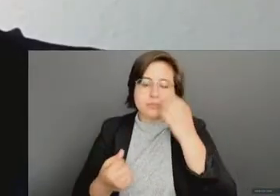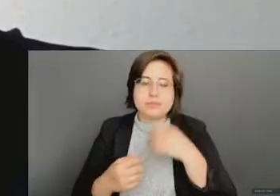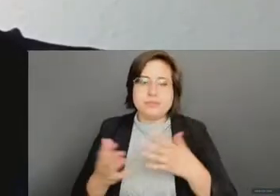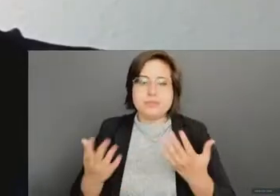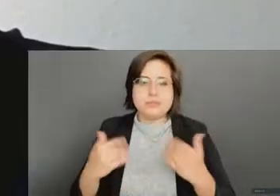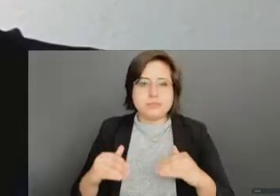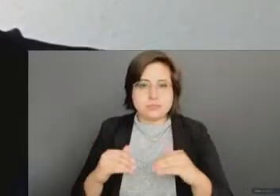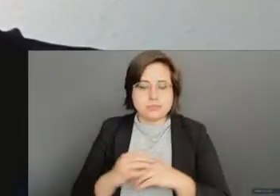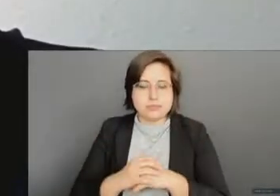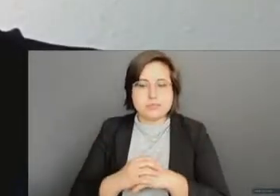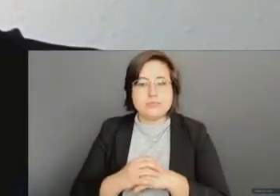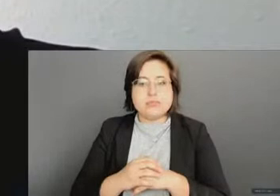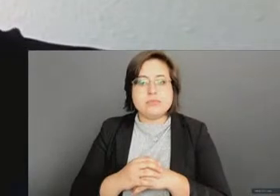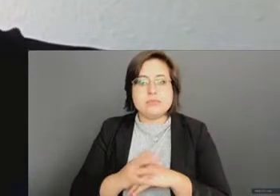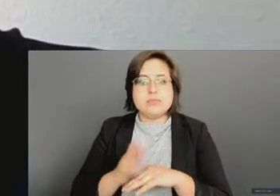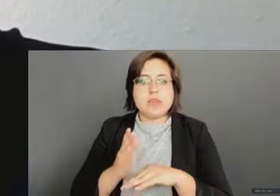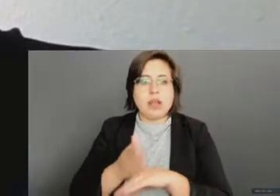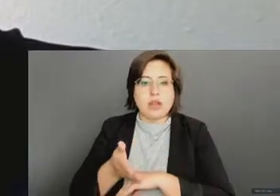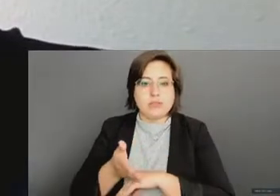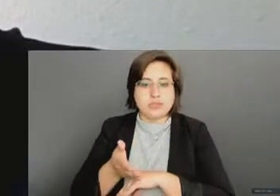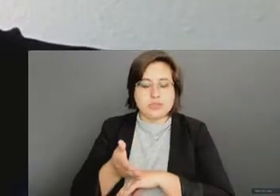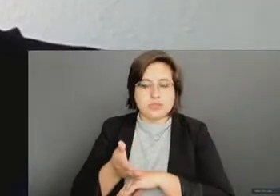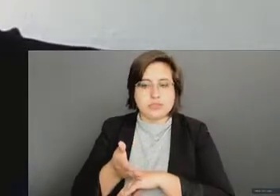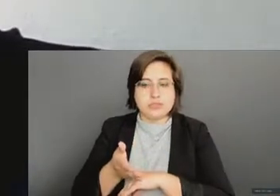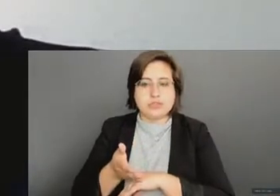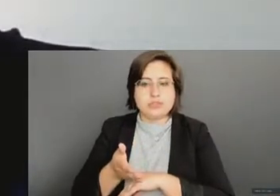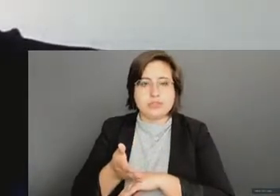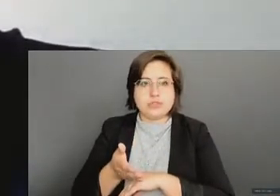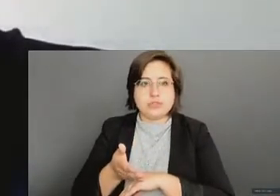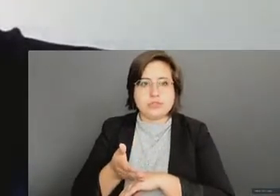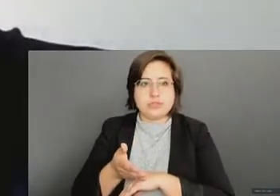and after and